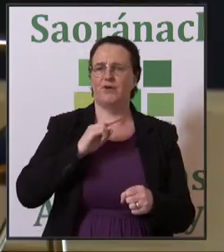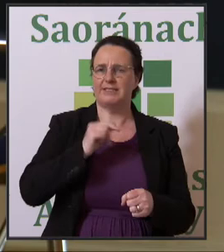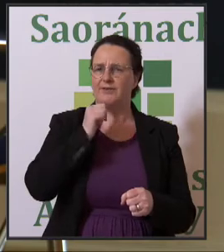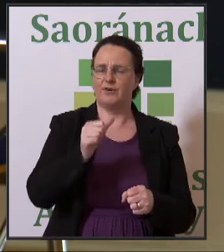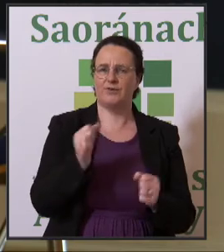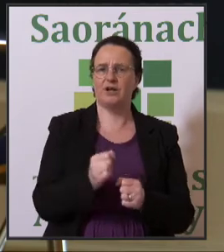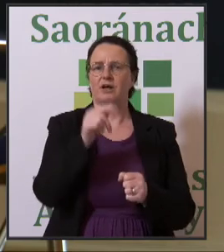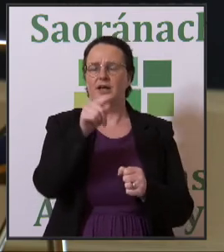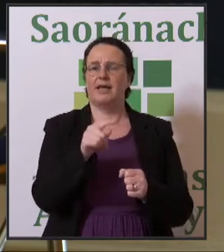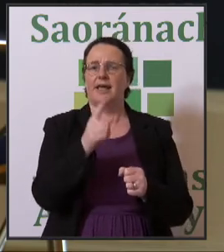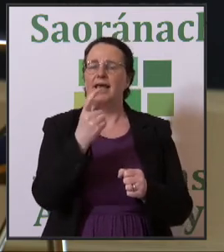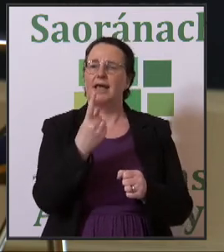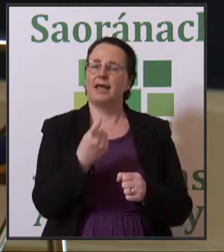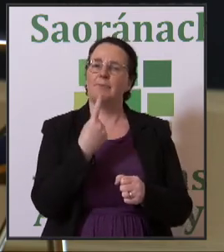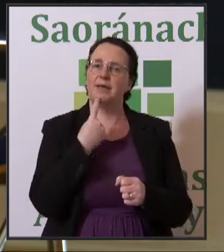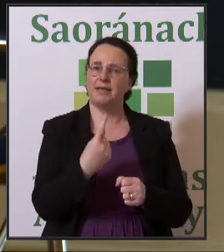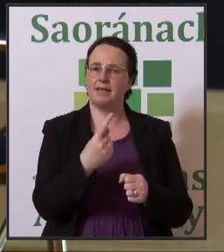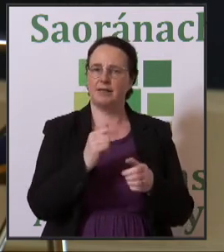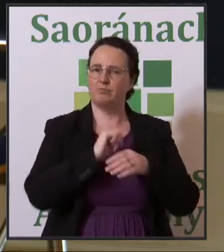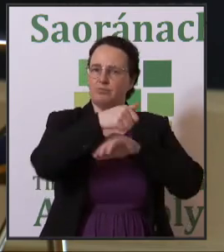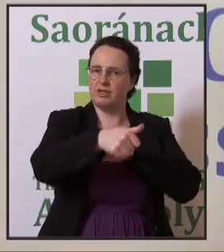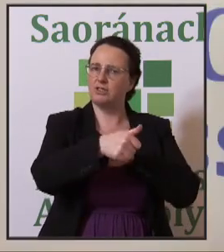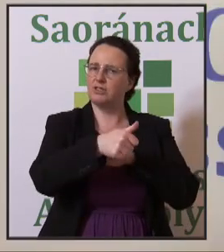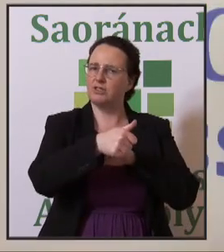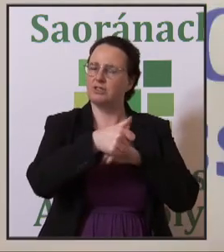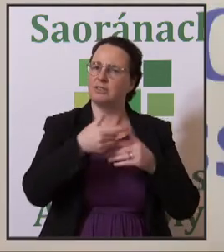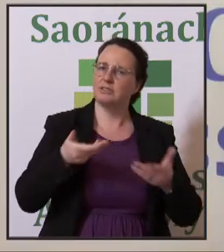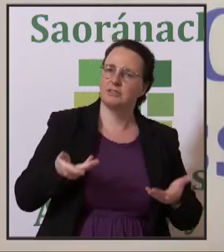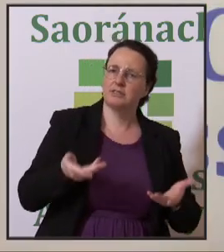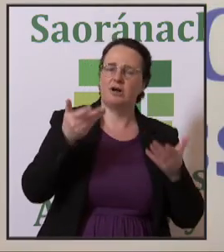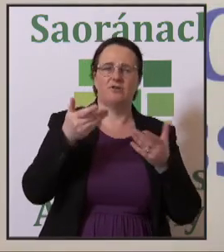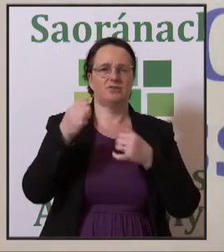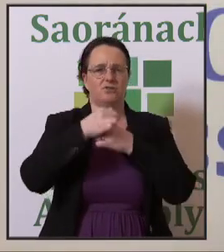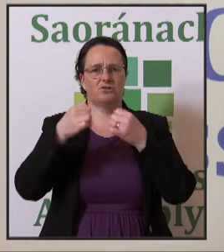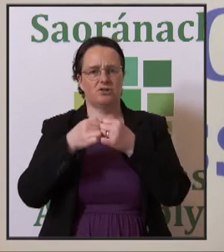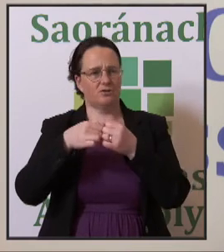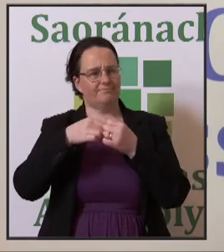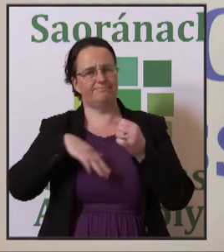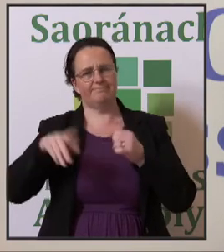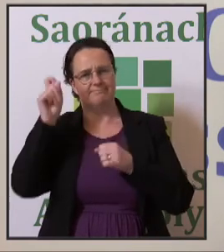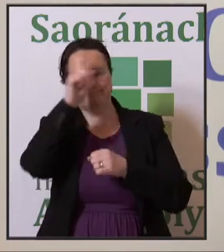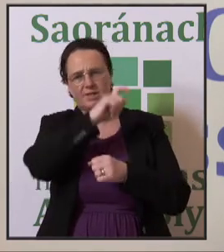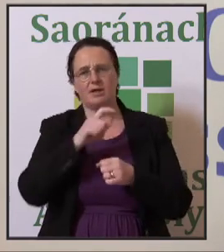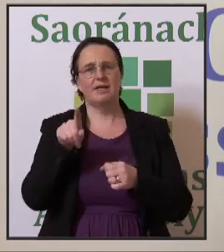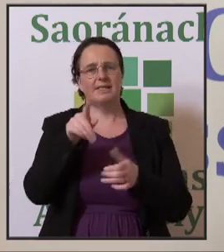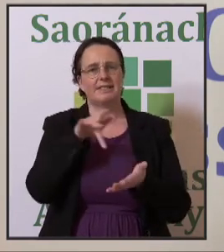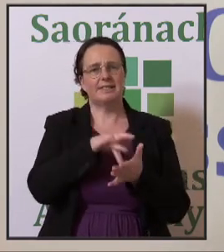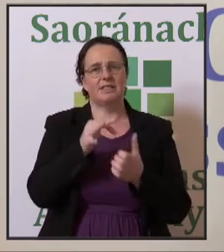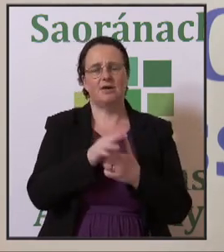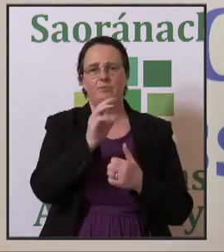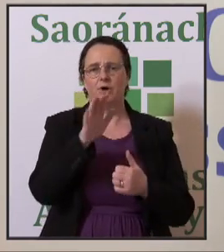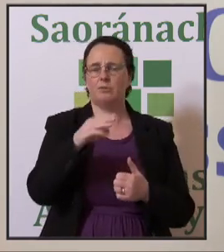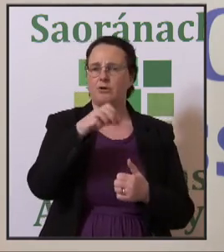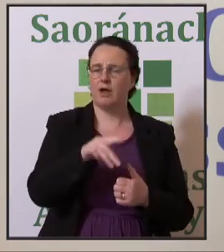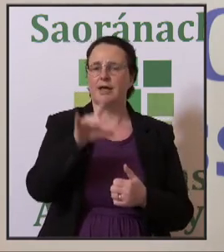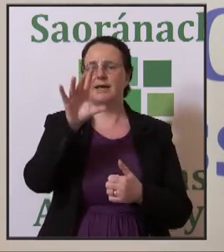Halfpenny Bridge to raise its people above the troubled waters of infrastructural difficulty, the city of Paul McGrath, Katie